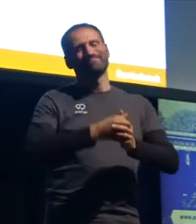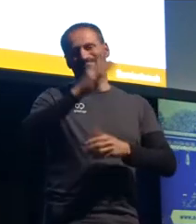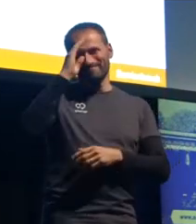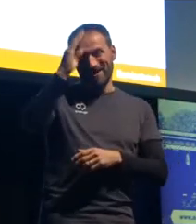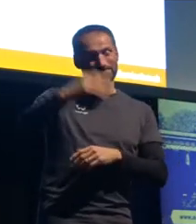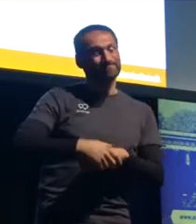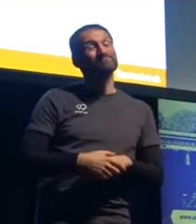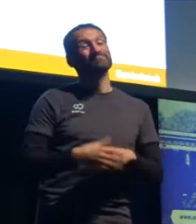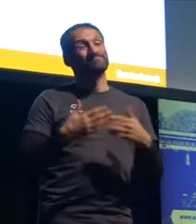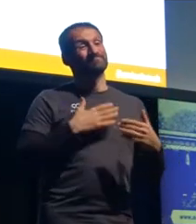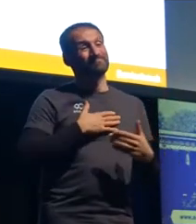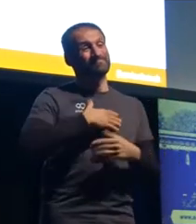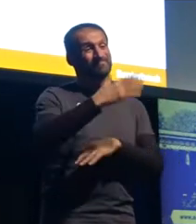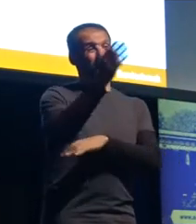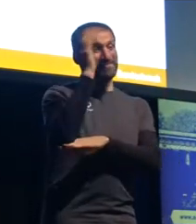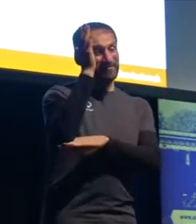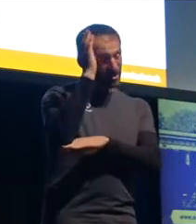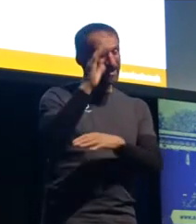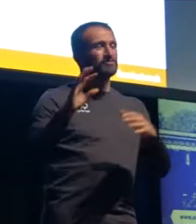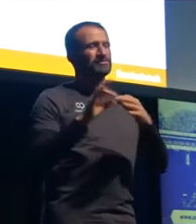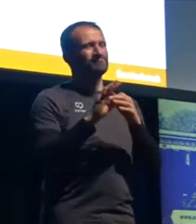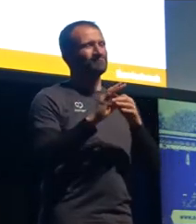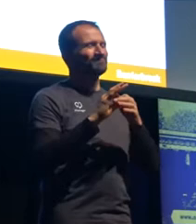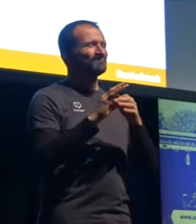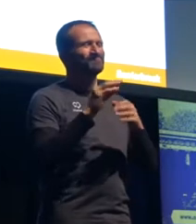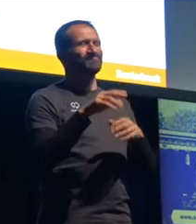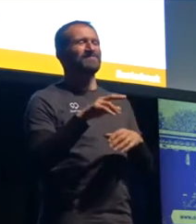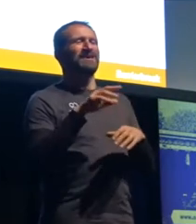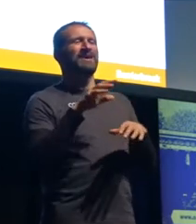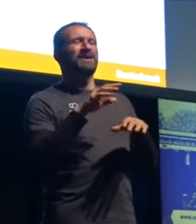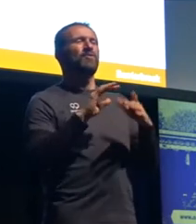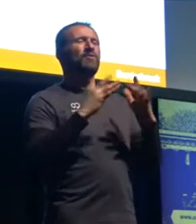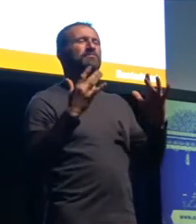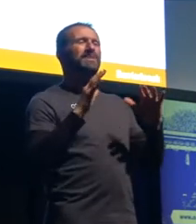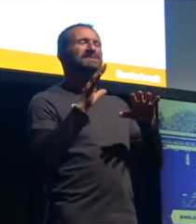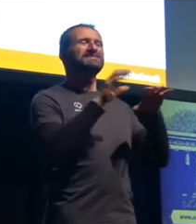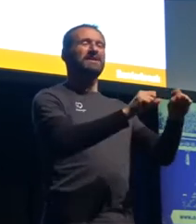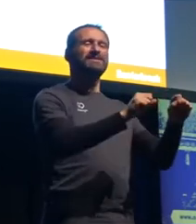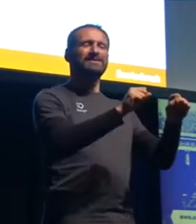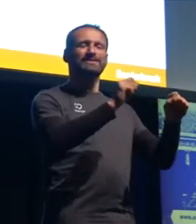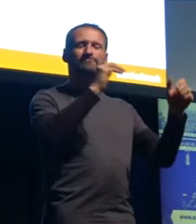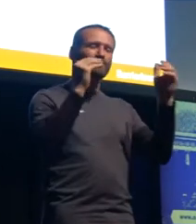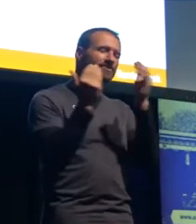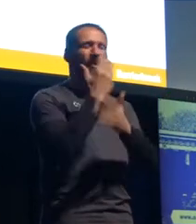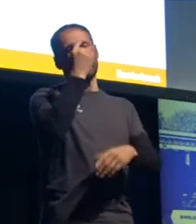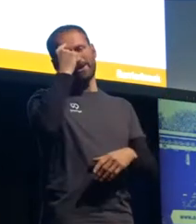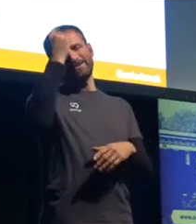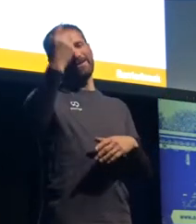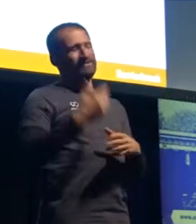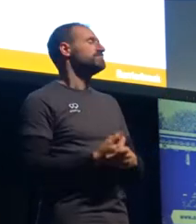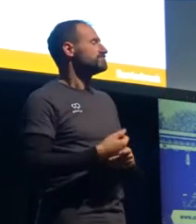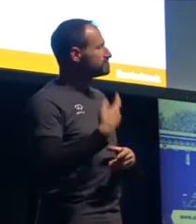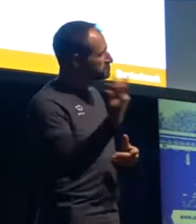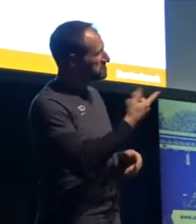This talk is about rethinking web accessibility. Generally speaking, when you have a web accessibility talk,